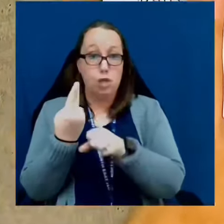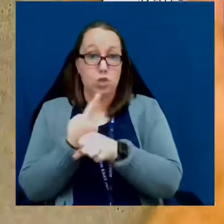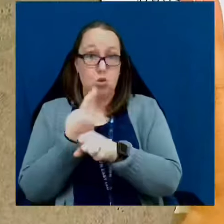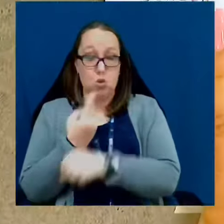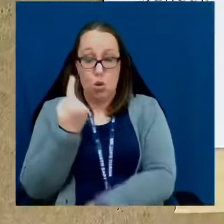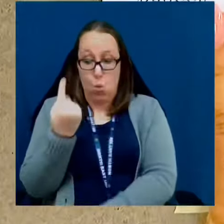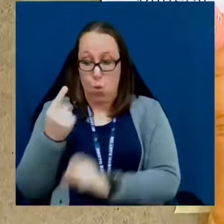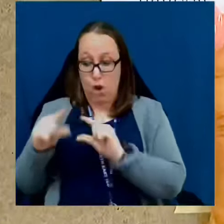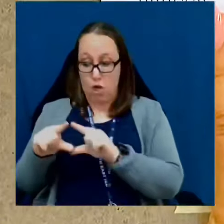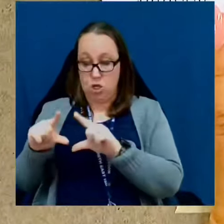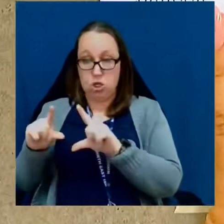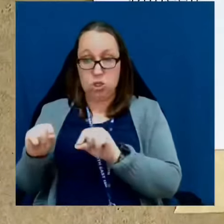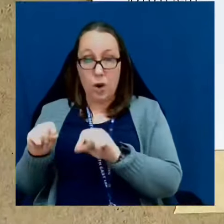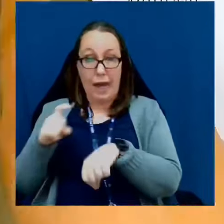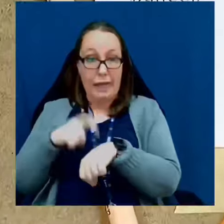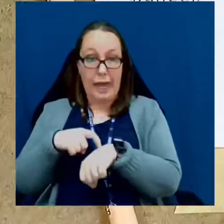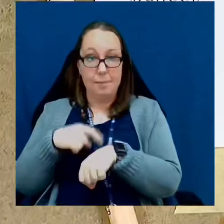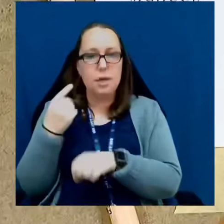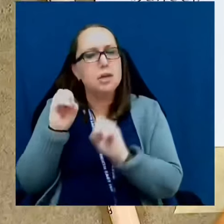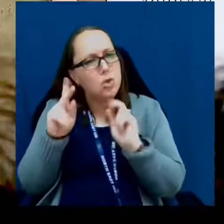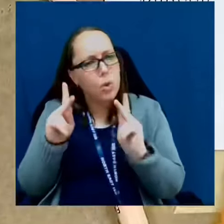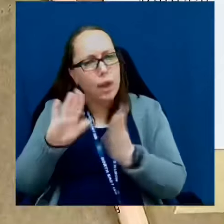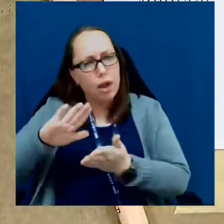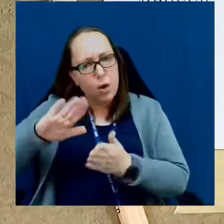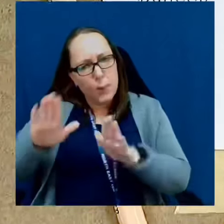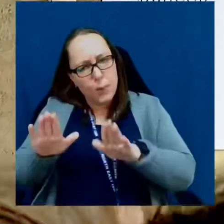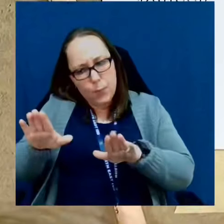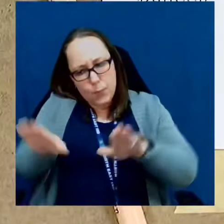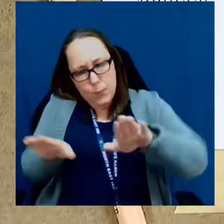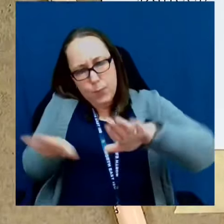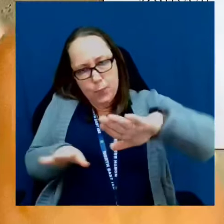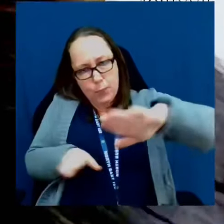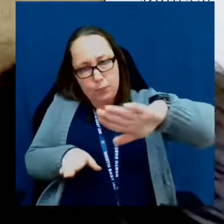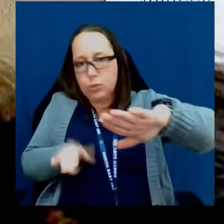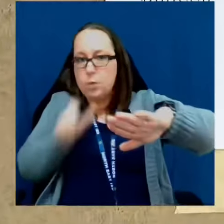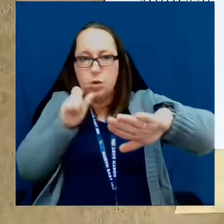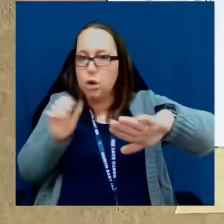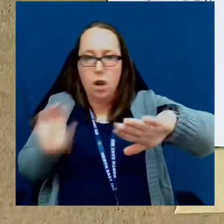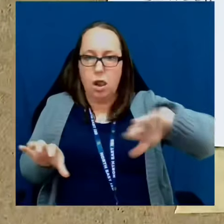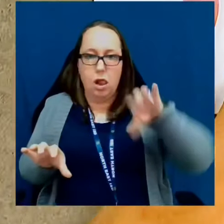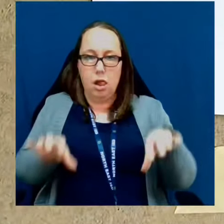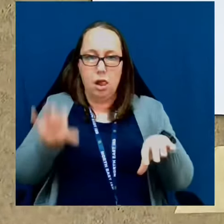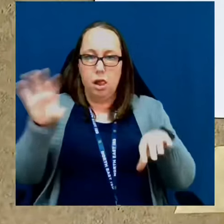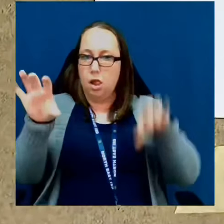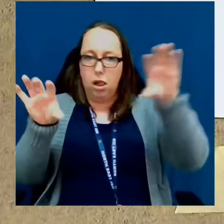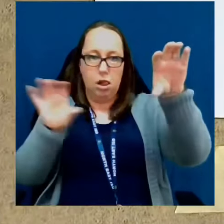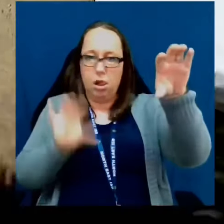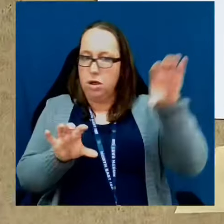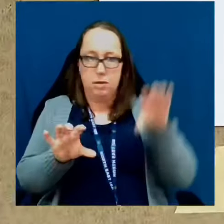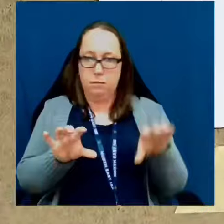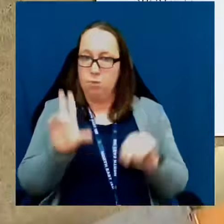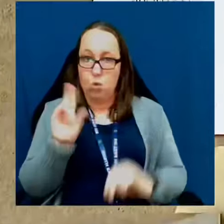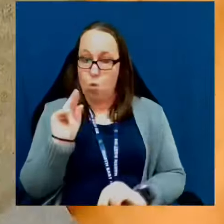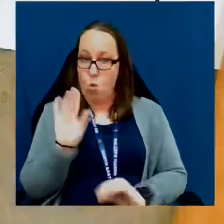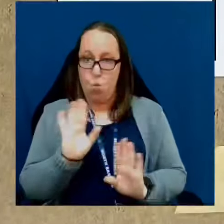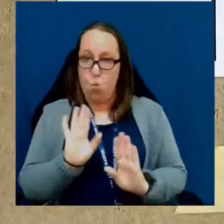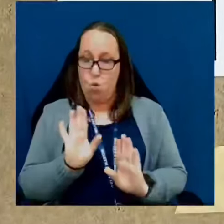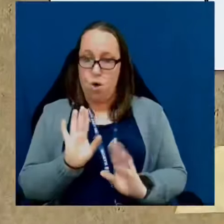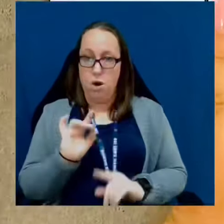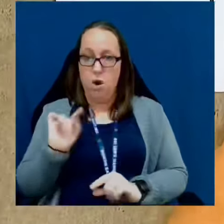at a time. It's okay to turn your paper, make adjustments as you're going, but do not jump around.